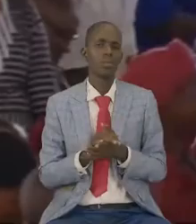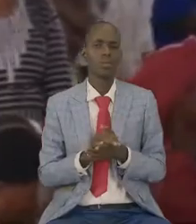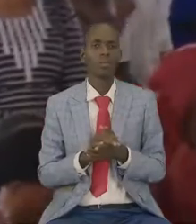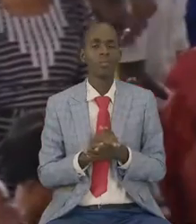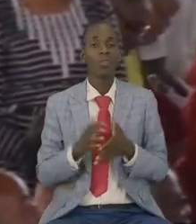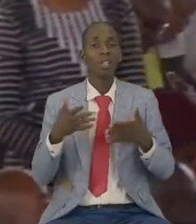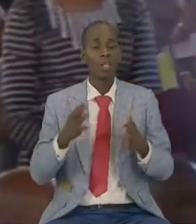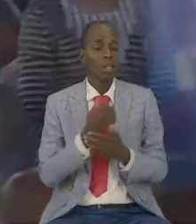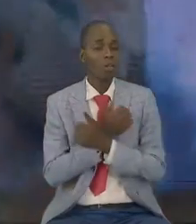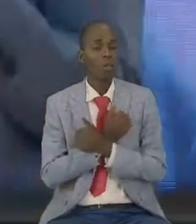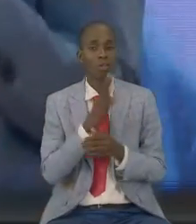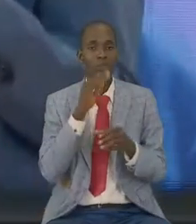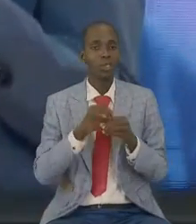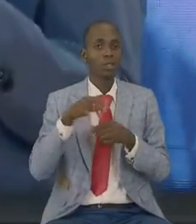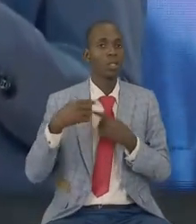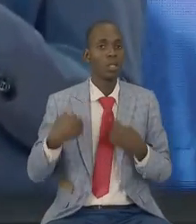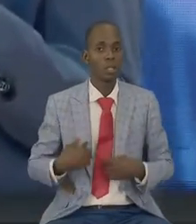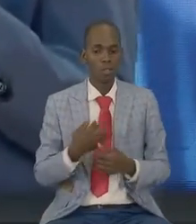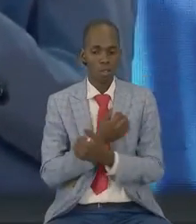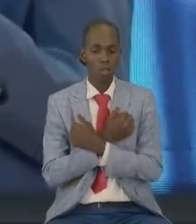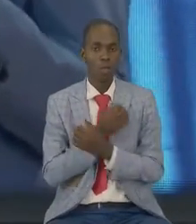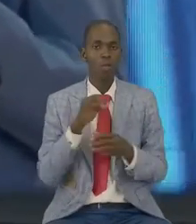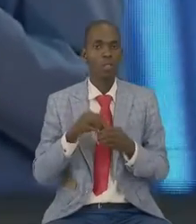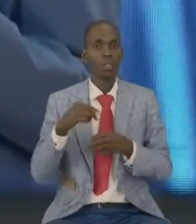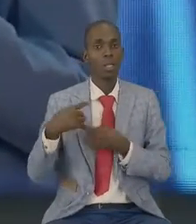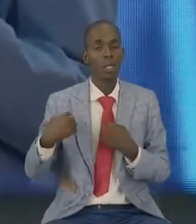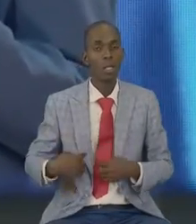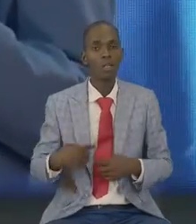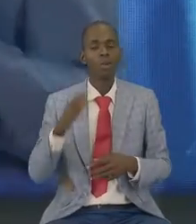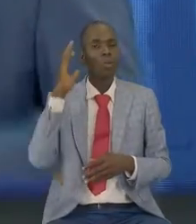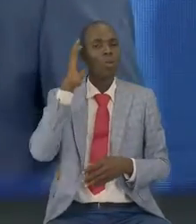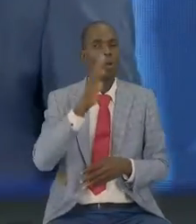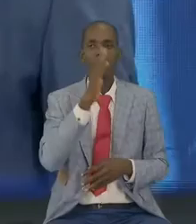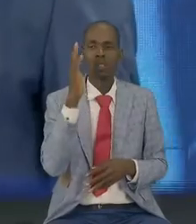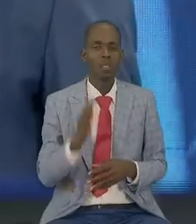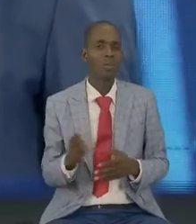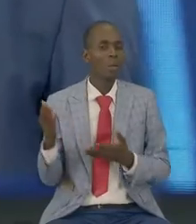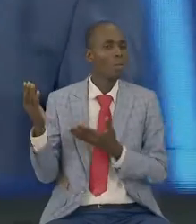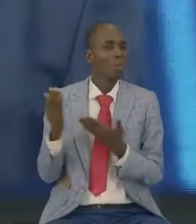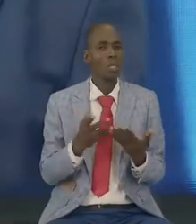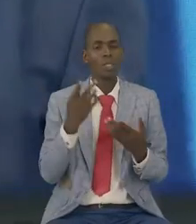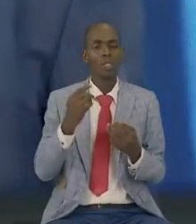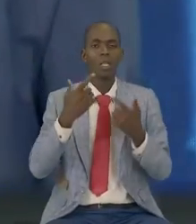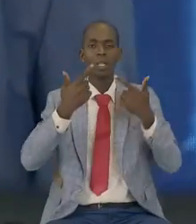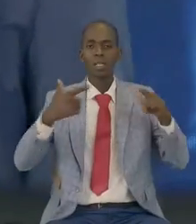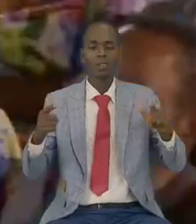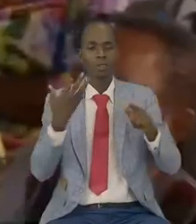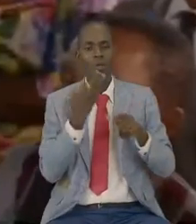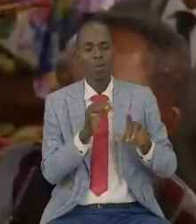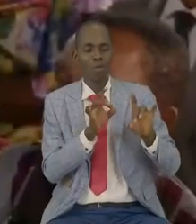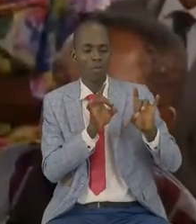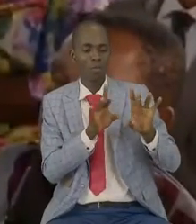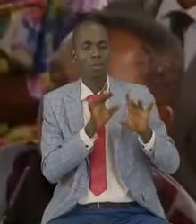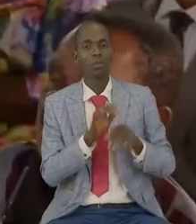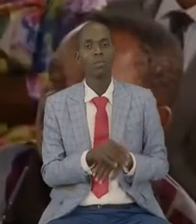be in your heart. Love in the heart will never bring the language of hatred. You